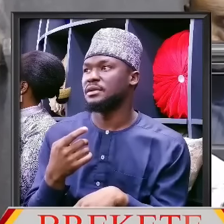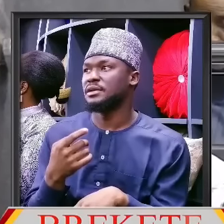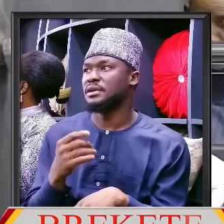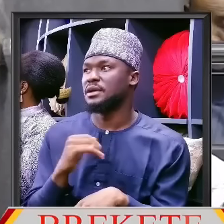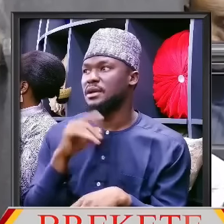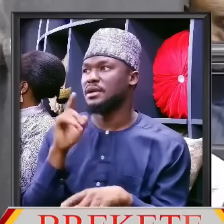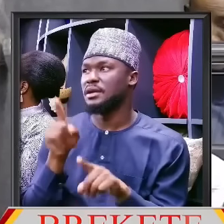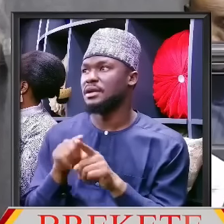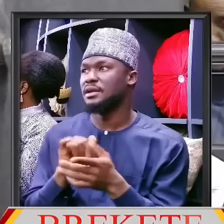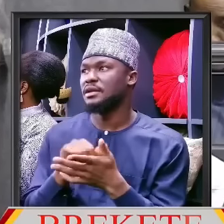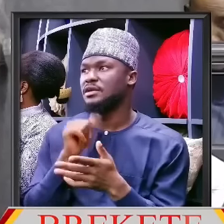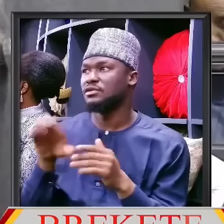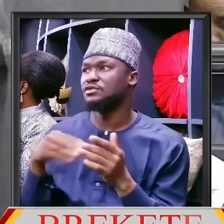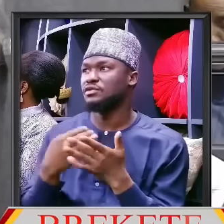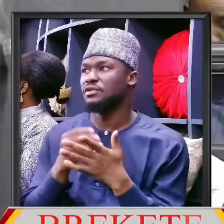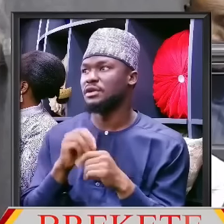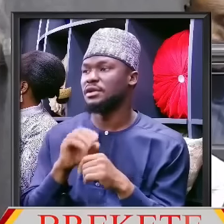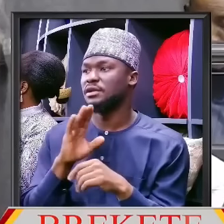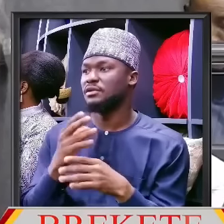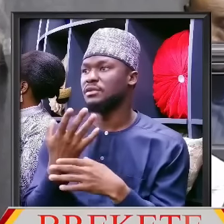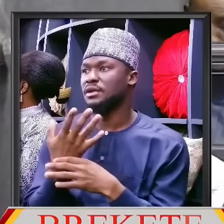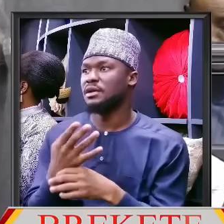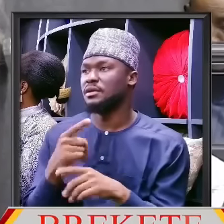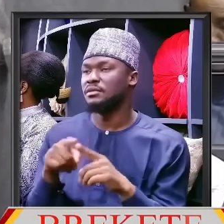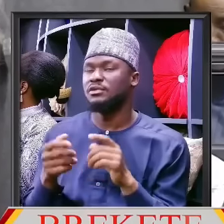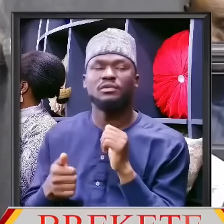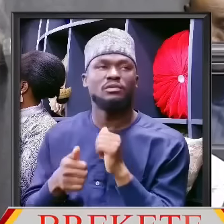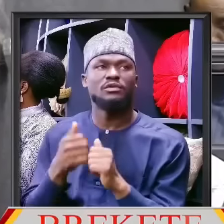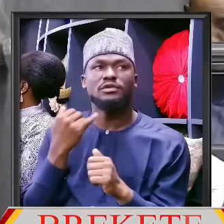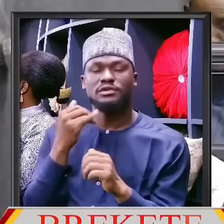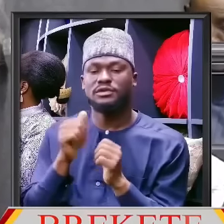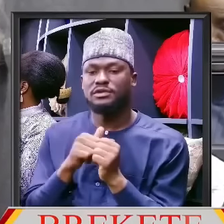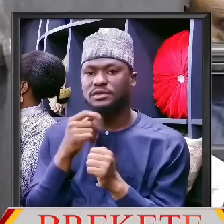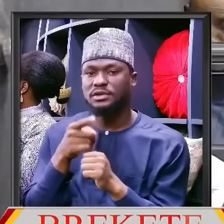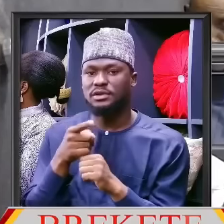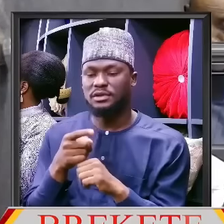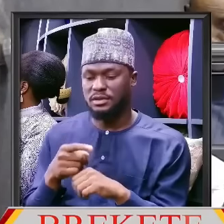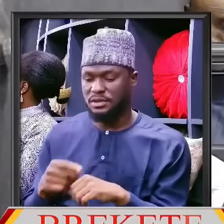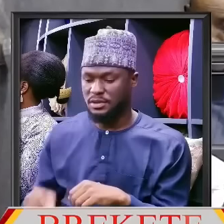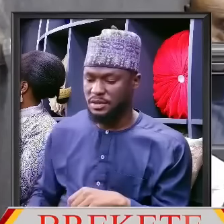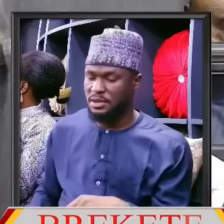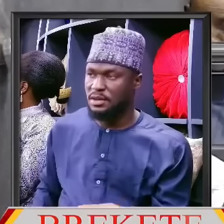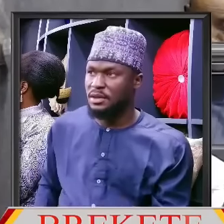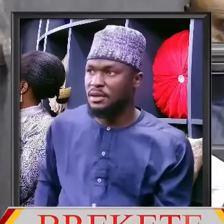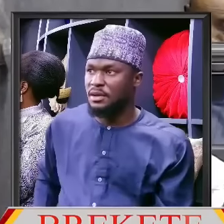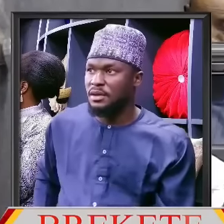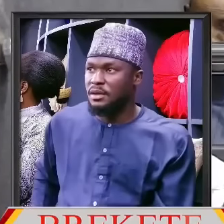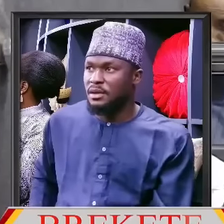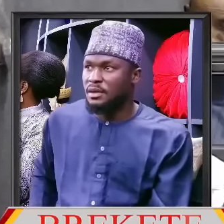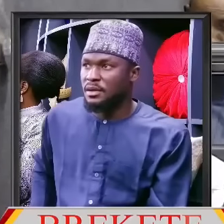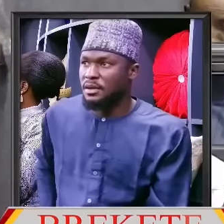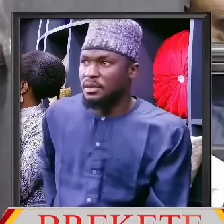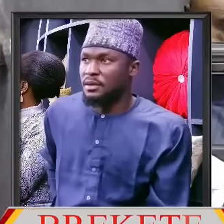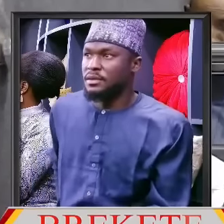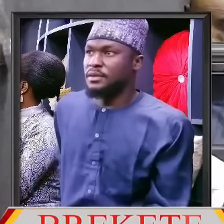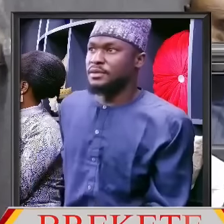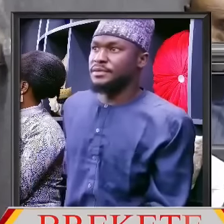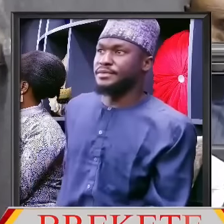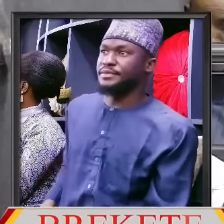agree, not be all day on our hand, but some day. I'm not going to fit just give you categorical statements like that now. To